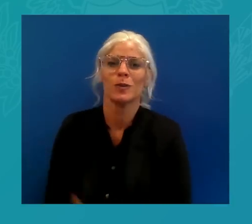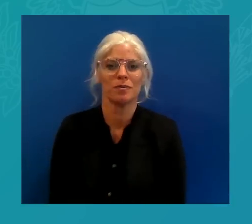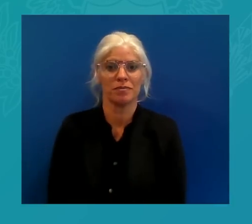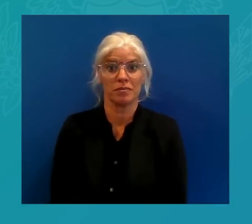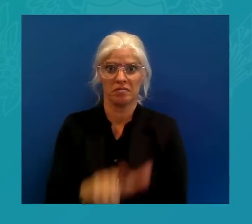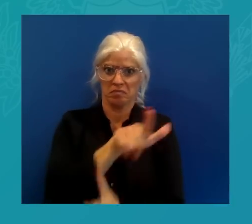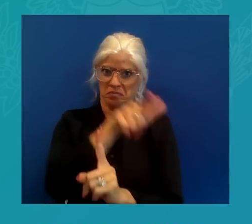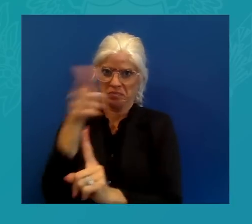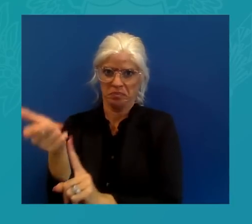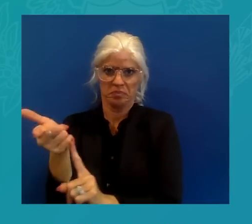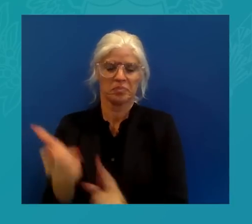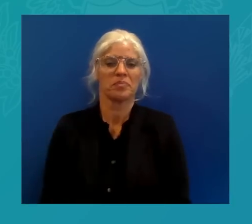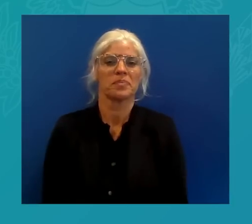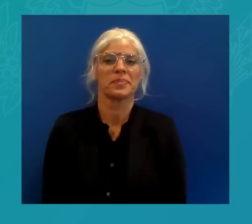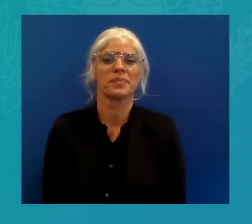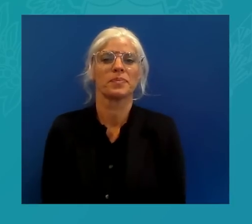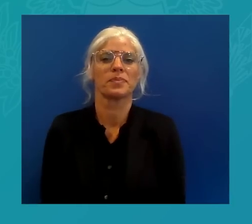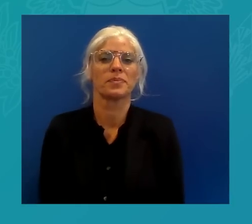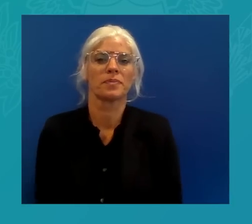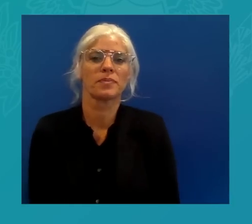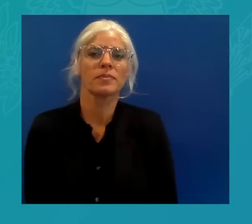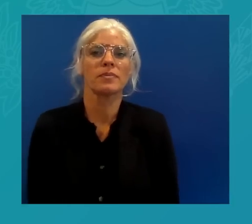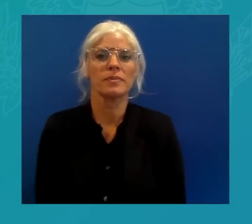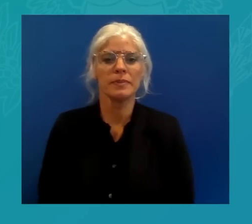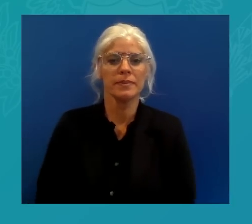Madam President.